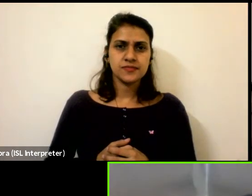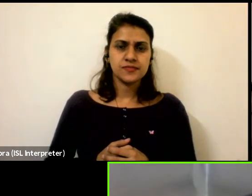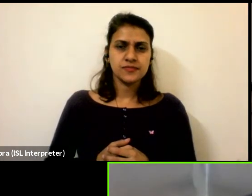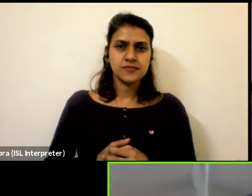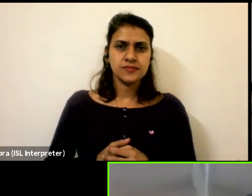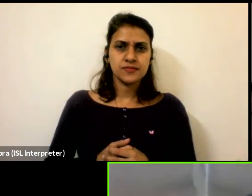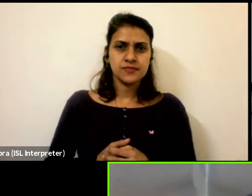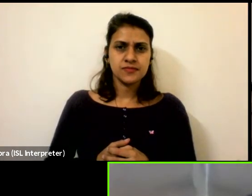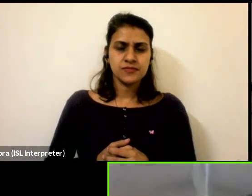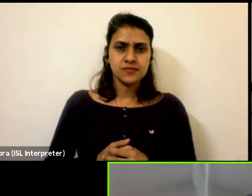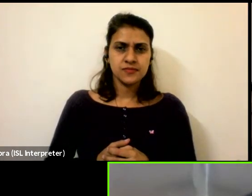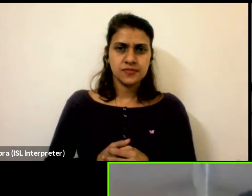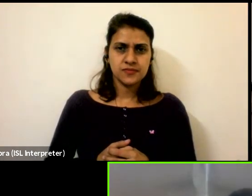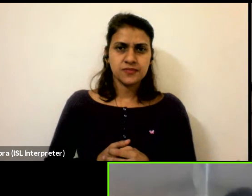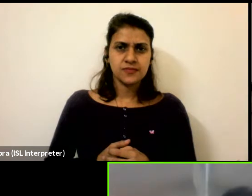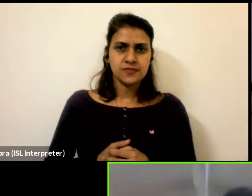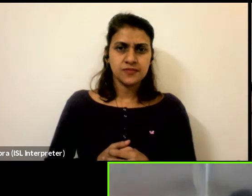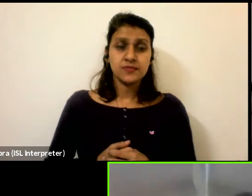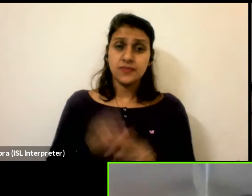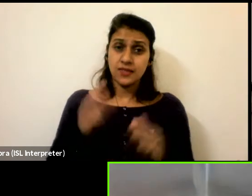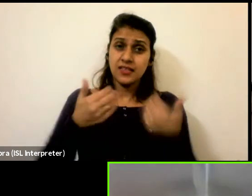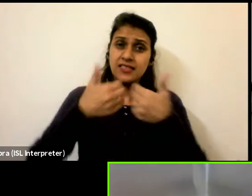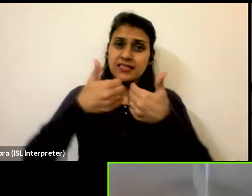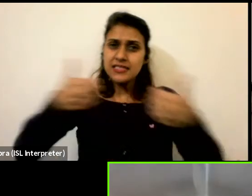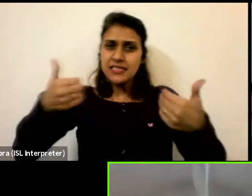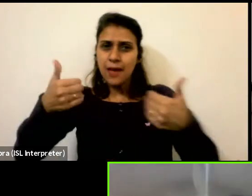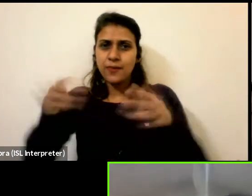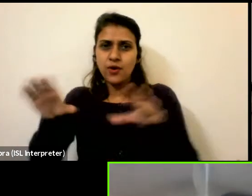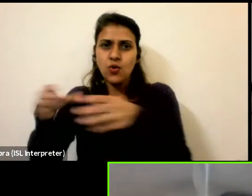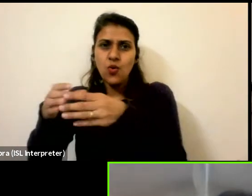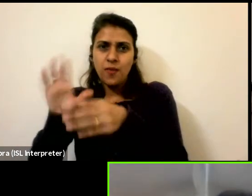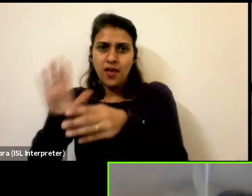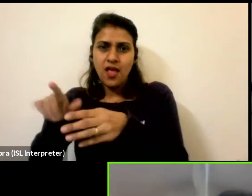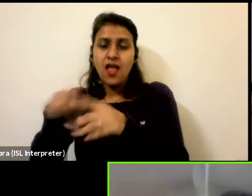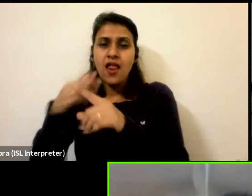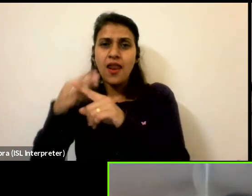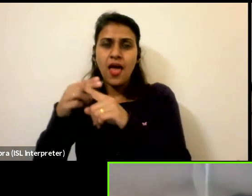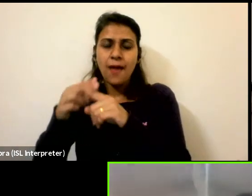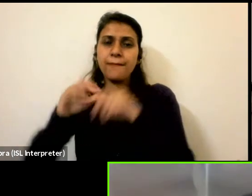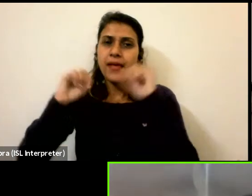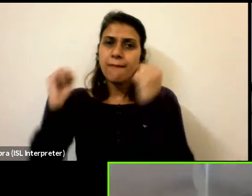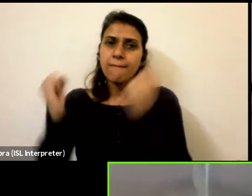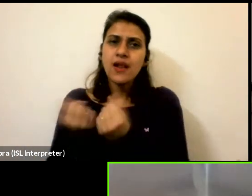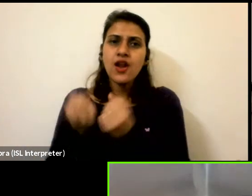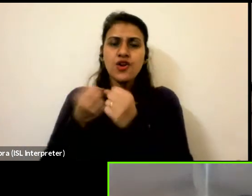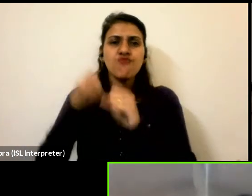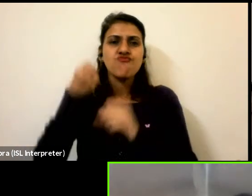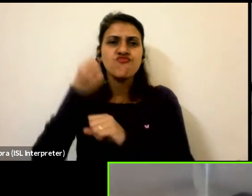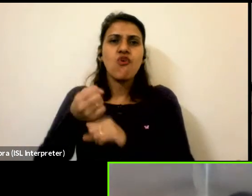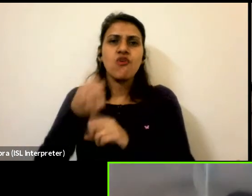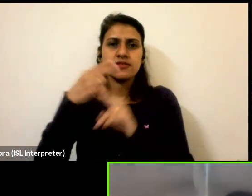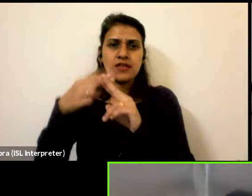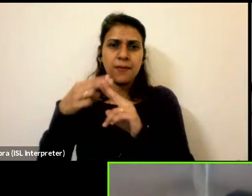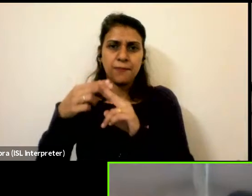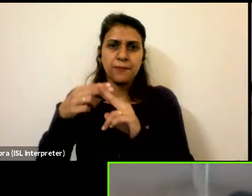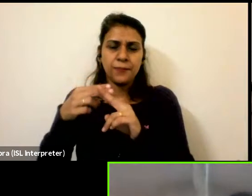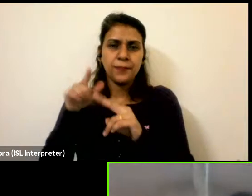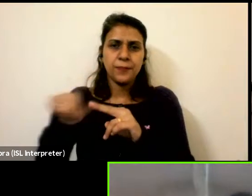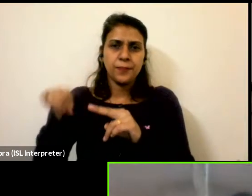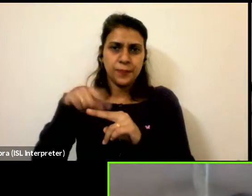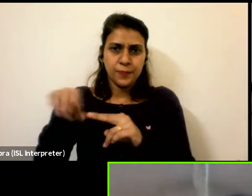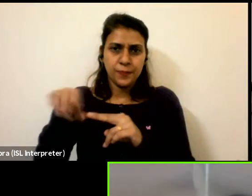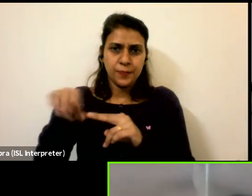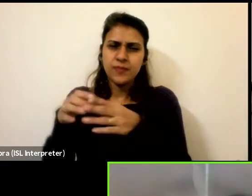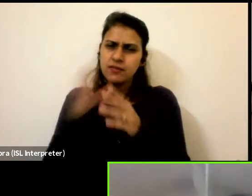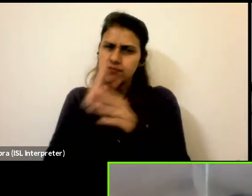or what should I say, community called Ability Force that specifically looks at the problems